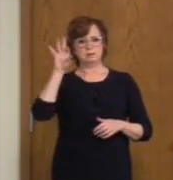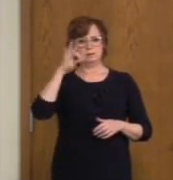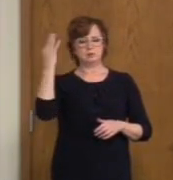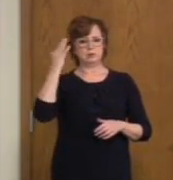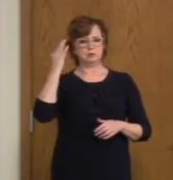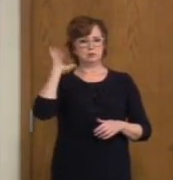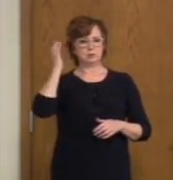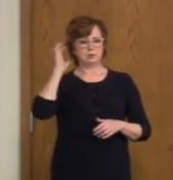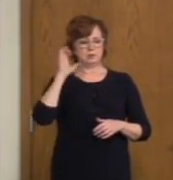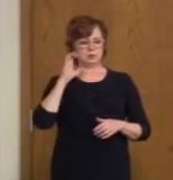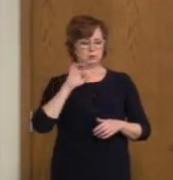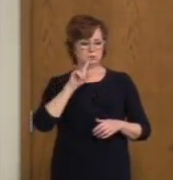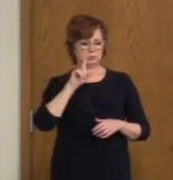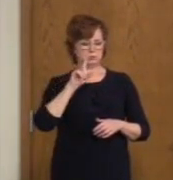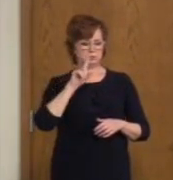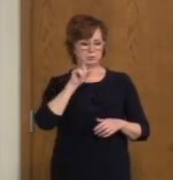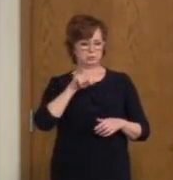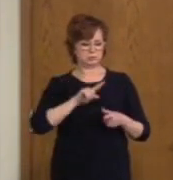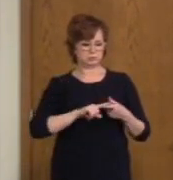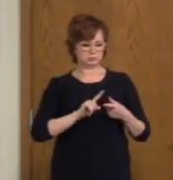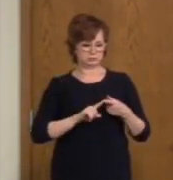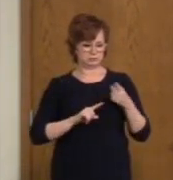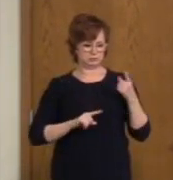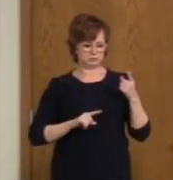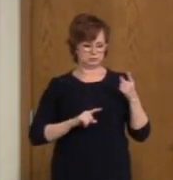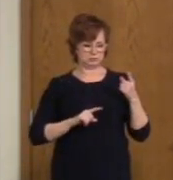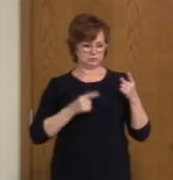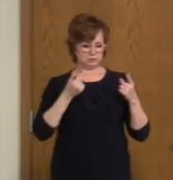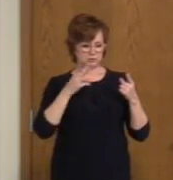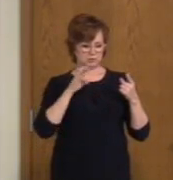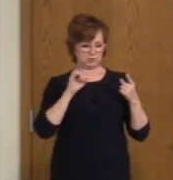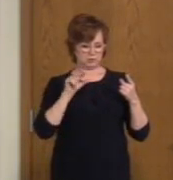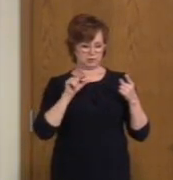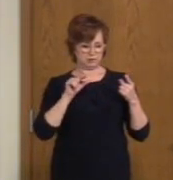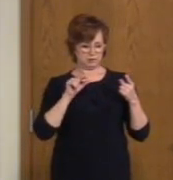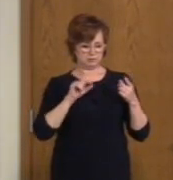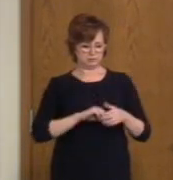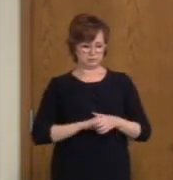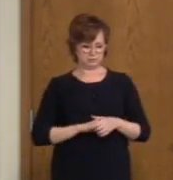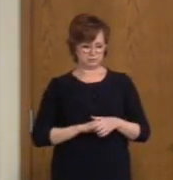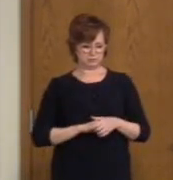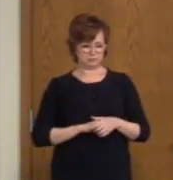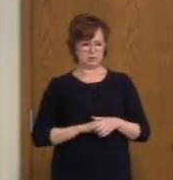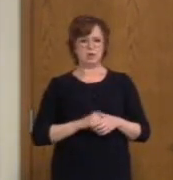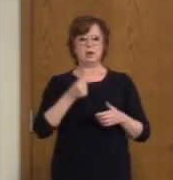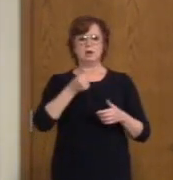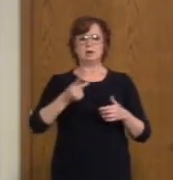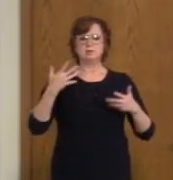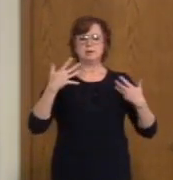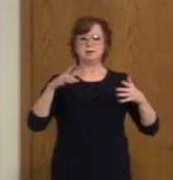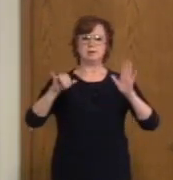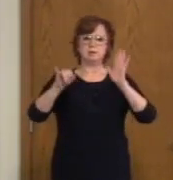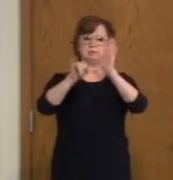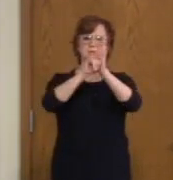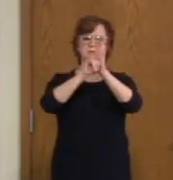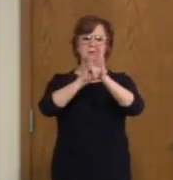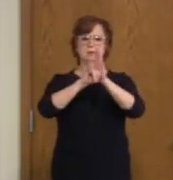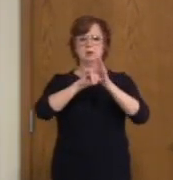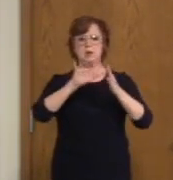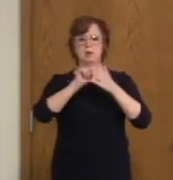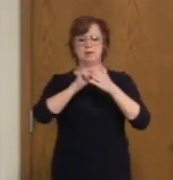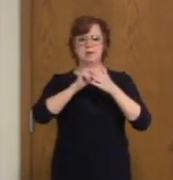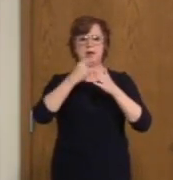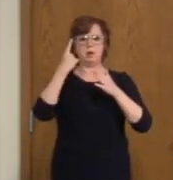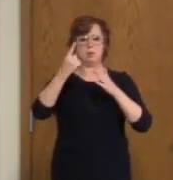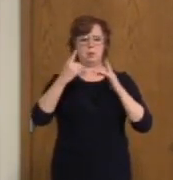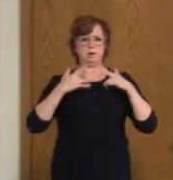Hello, I was wondering if the government had identified any super spreader event in Regina that would have accounted for the